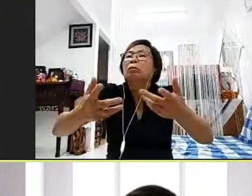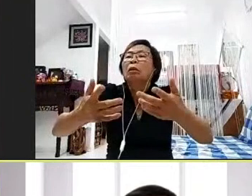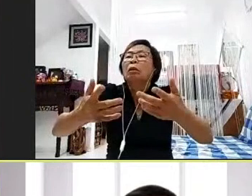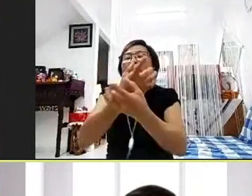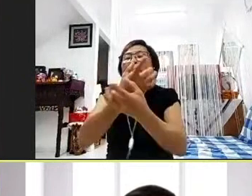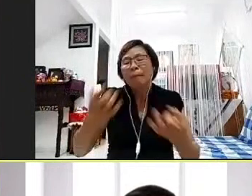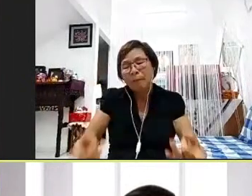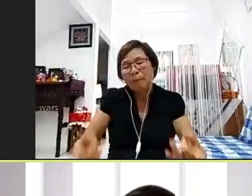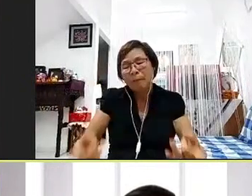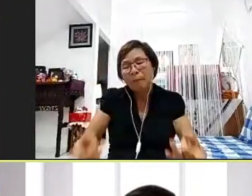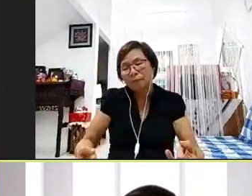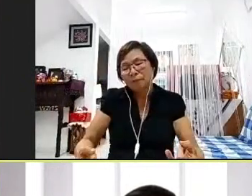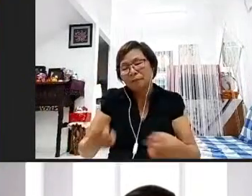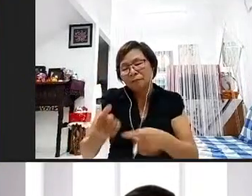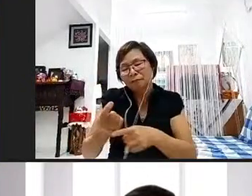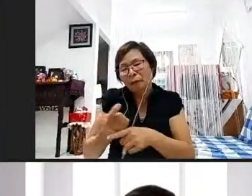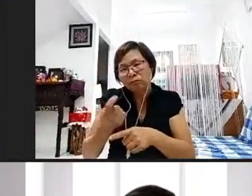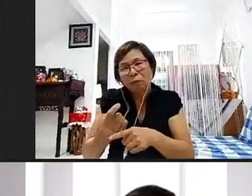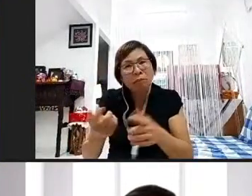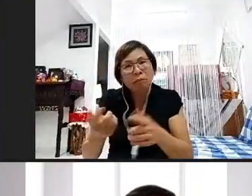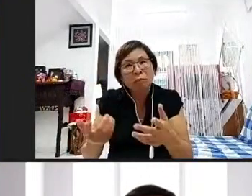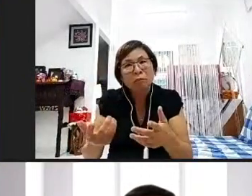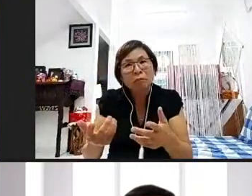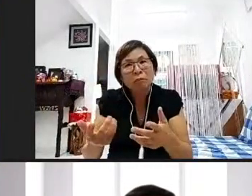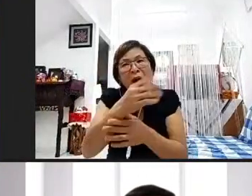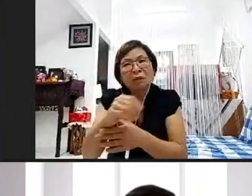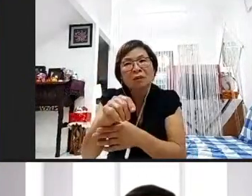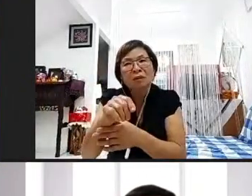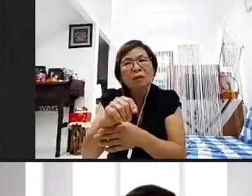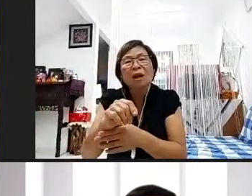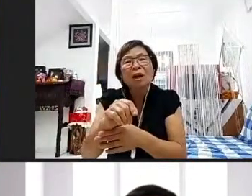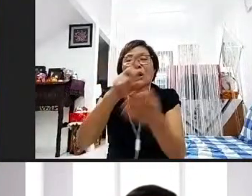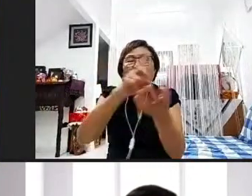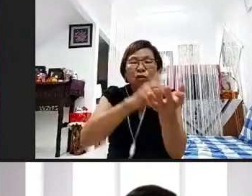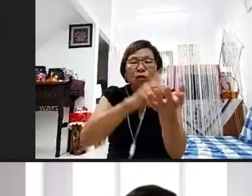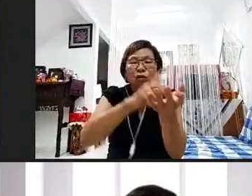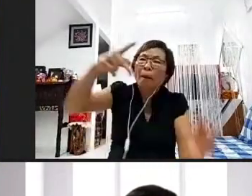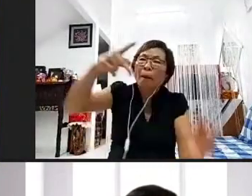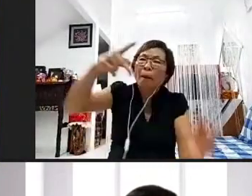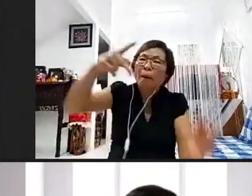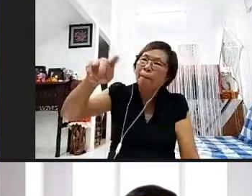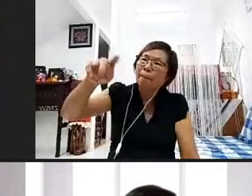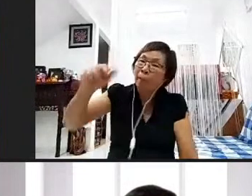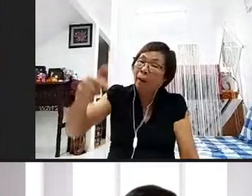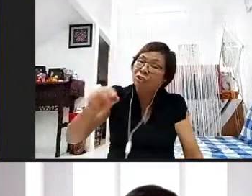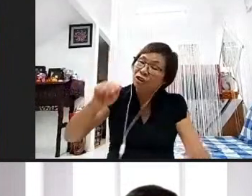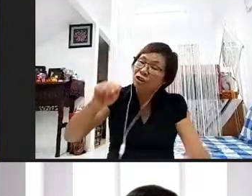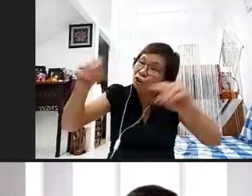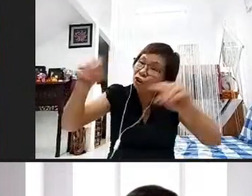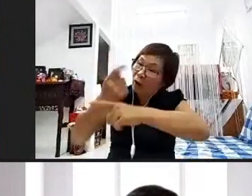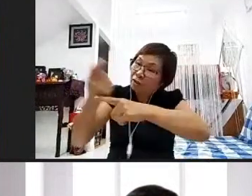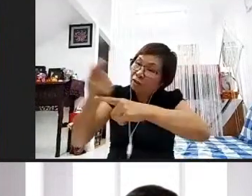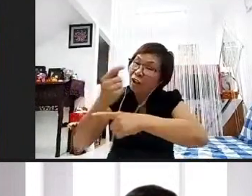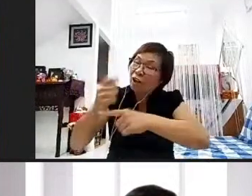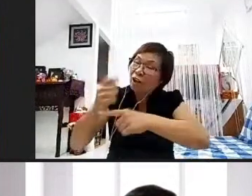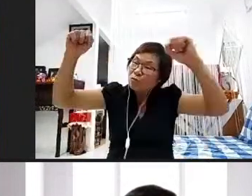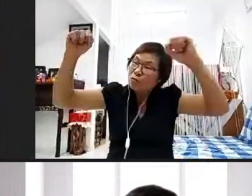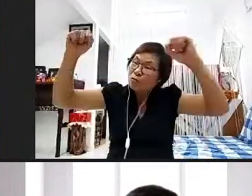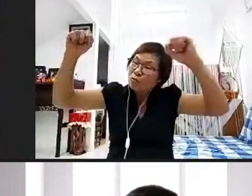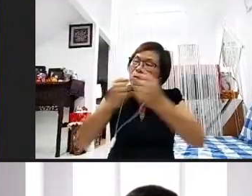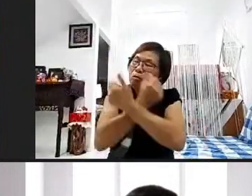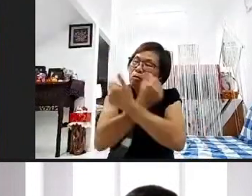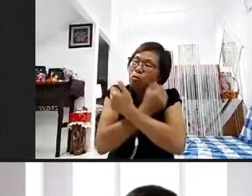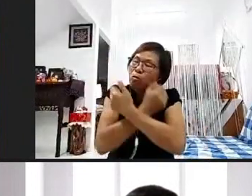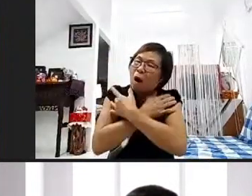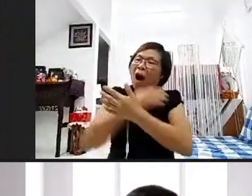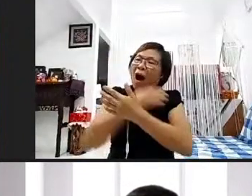meditation practice. Yeah, and since Dr. Pang was teaching us this exercise, I'm going to invite Dr. Ong